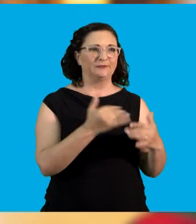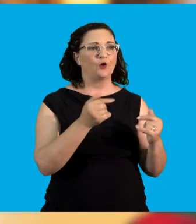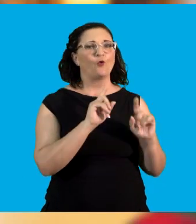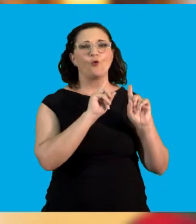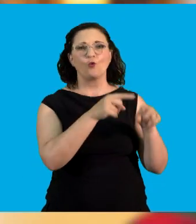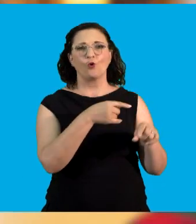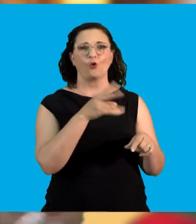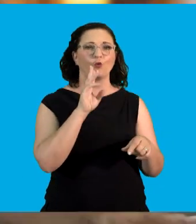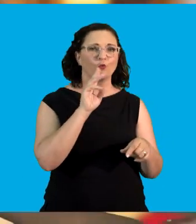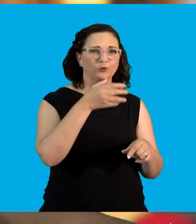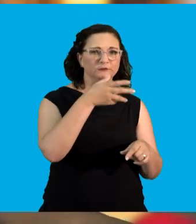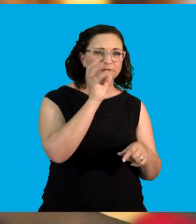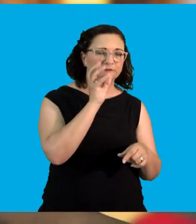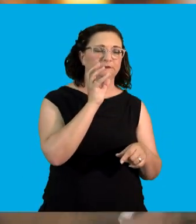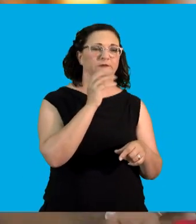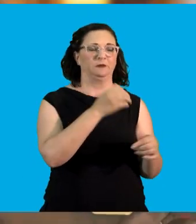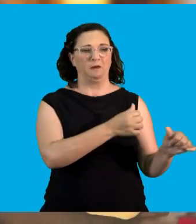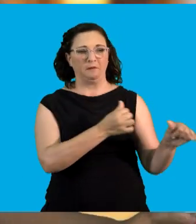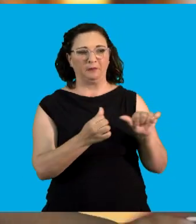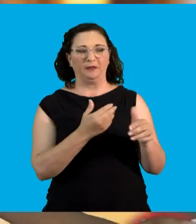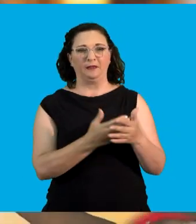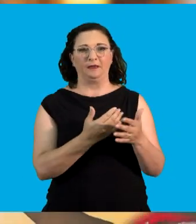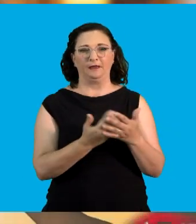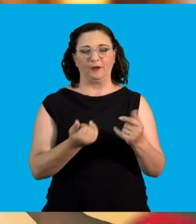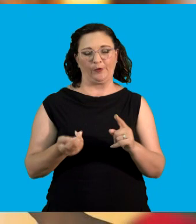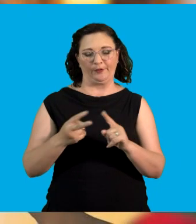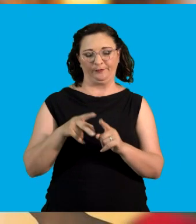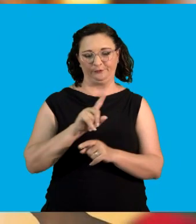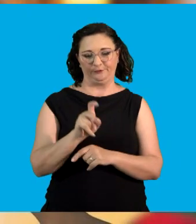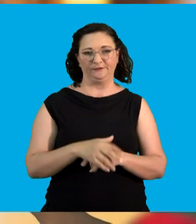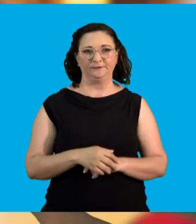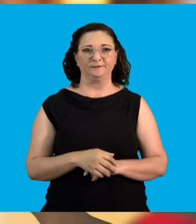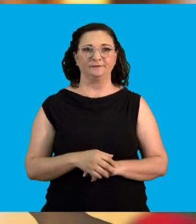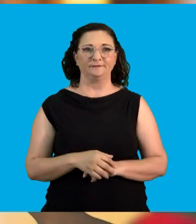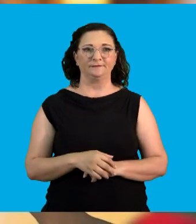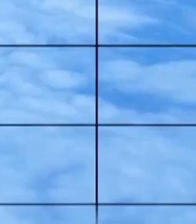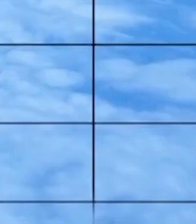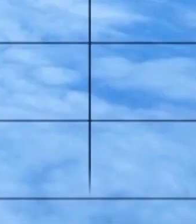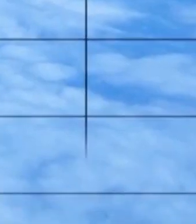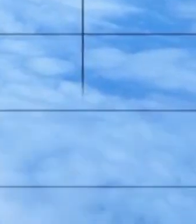go and drink water, and when we come back, we are going to be looking at the application questions. All right.